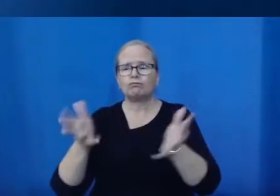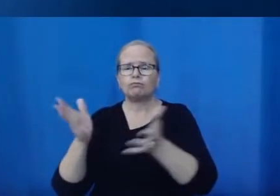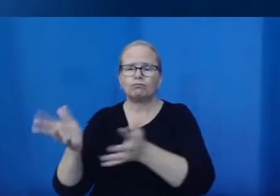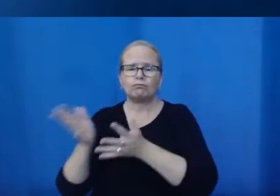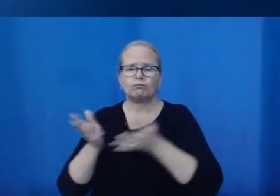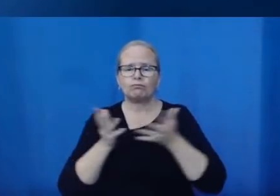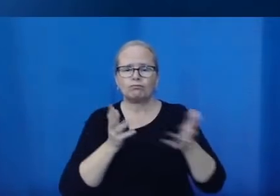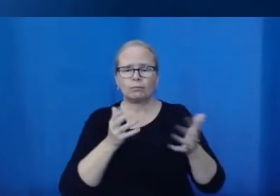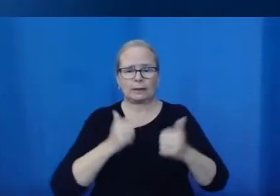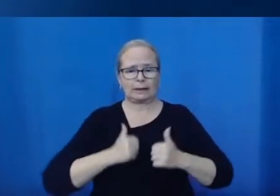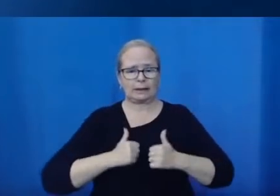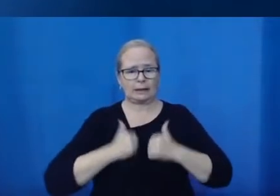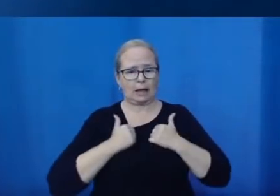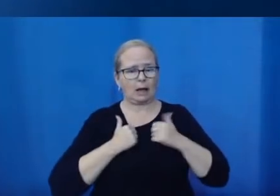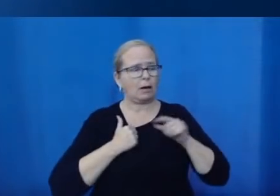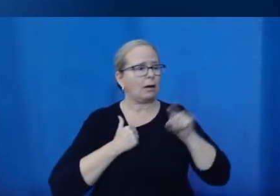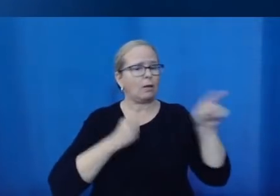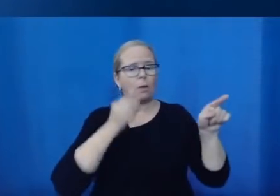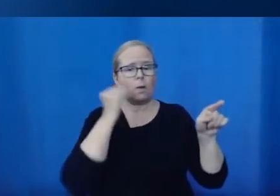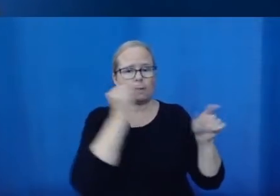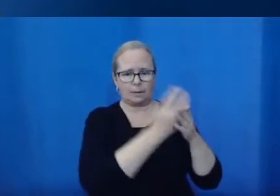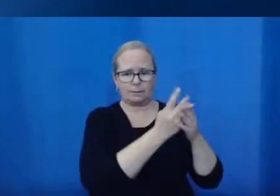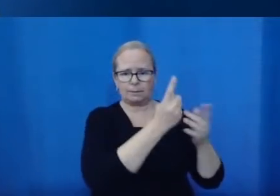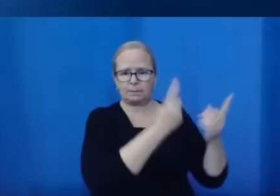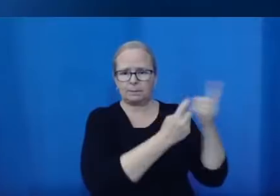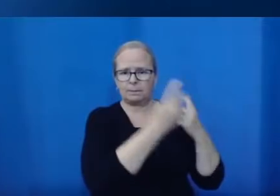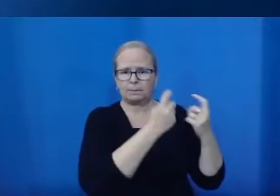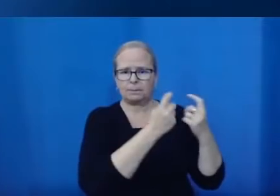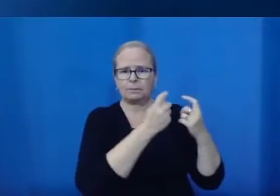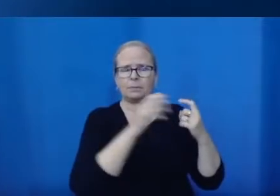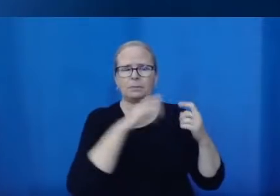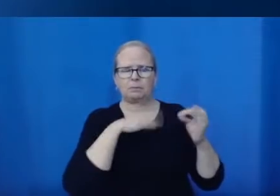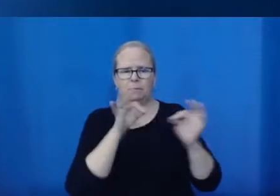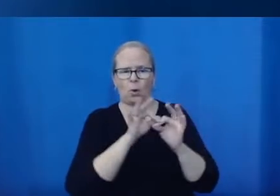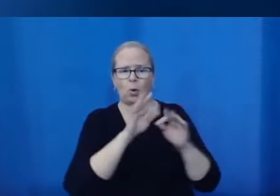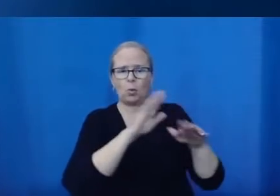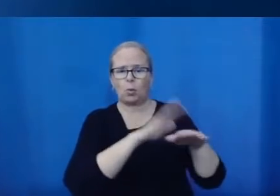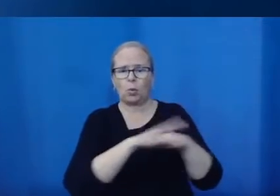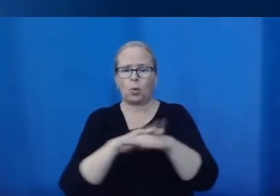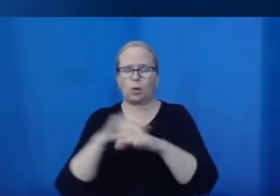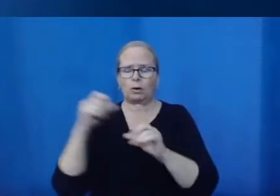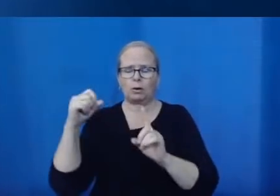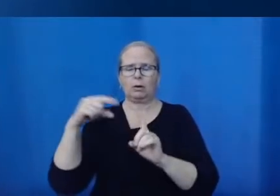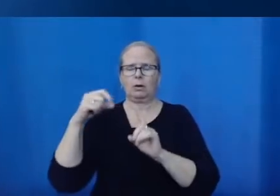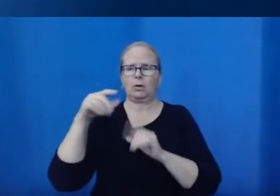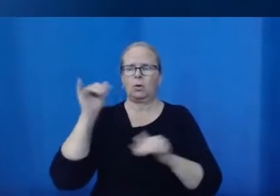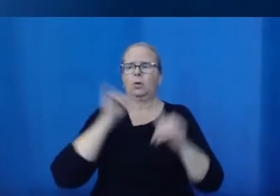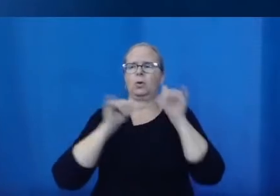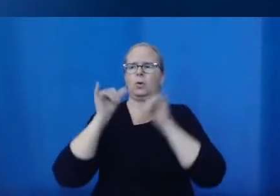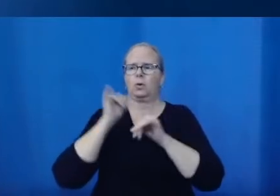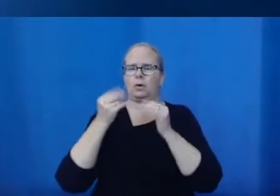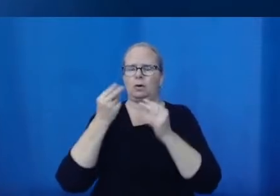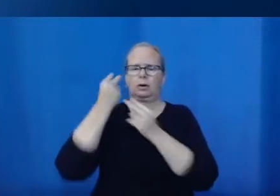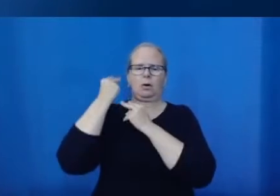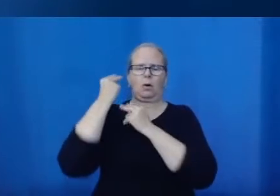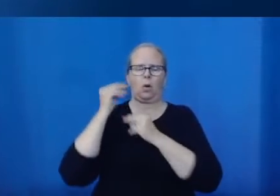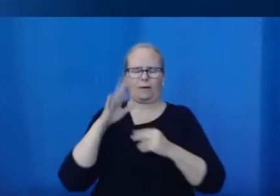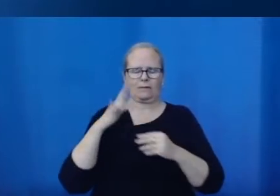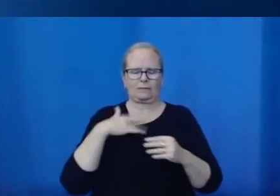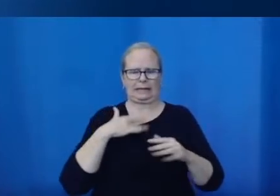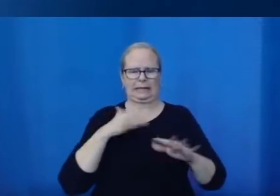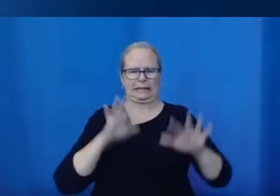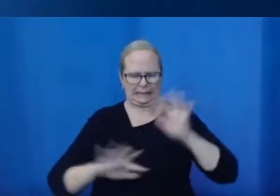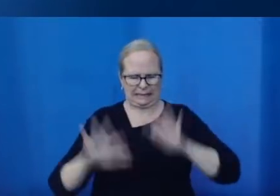warnings or predict where our discussion will go. So before we begin, I want to thank you all for tuning in today. And I want